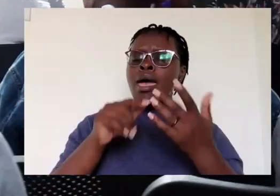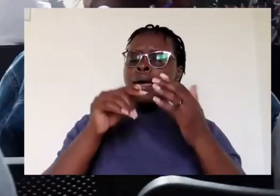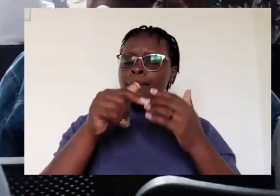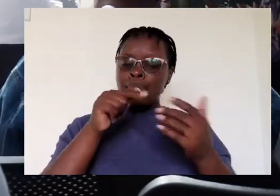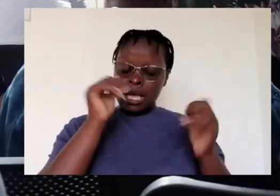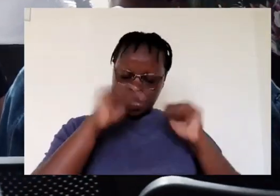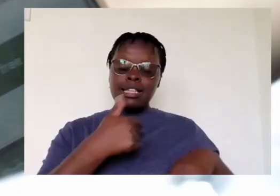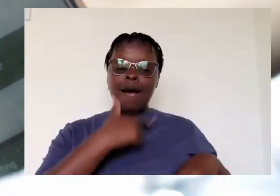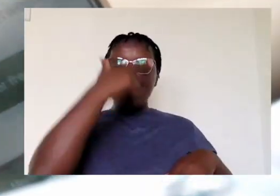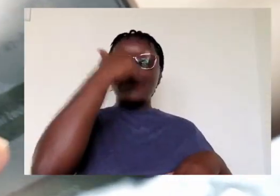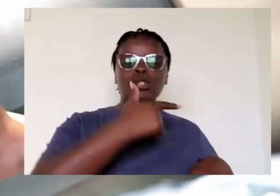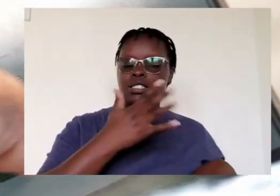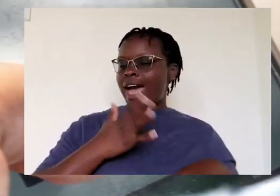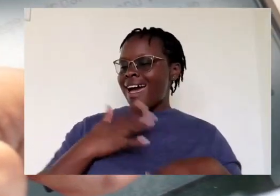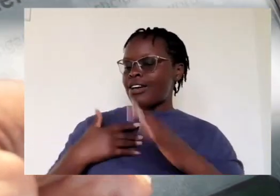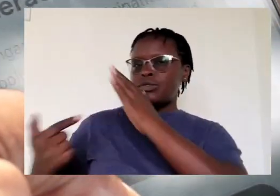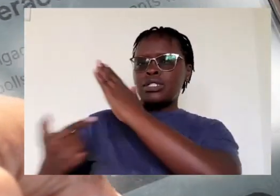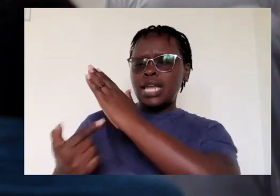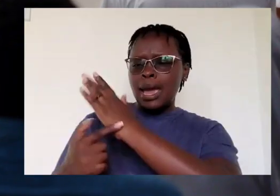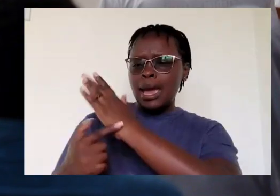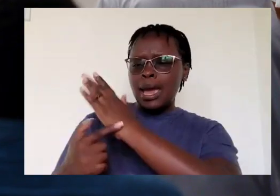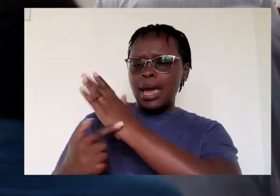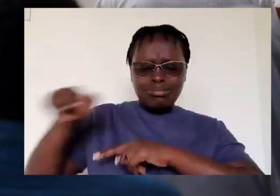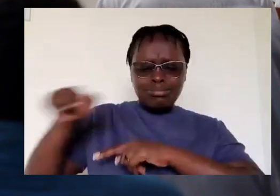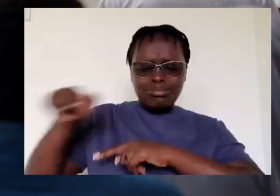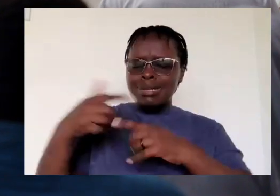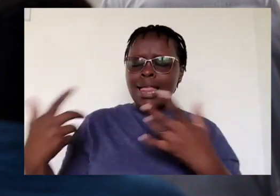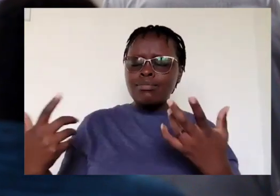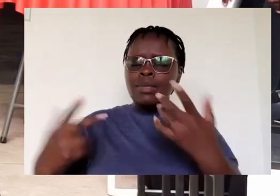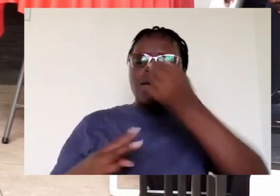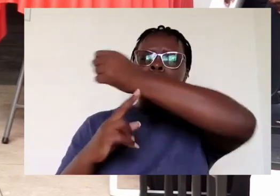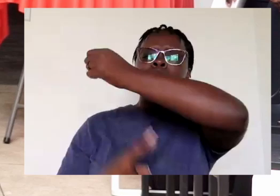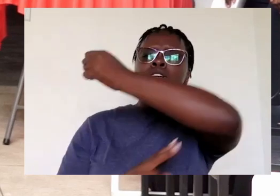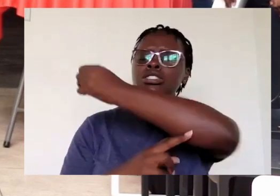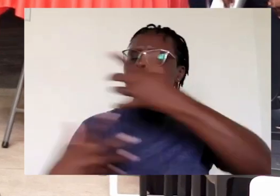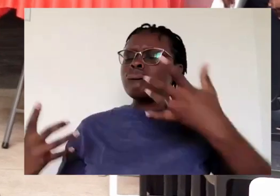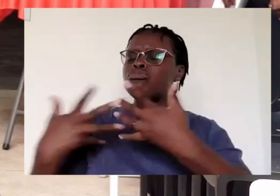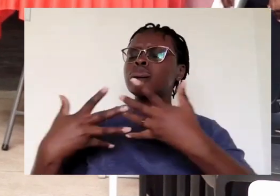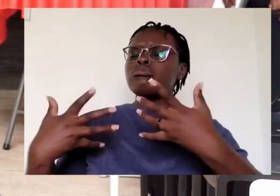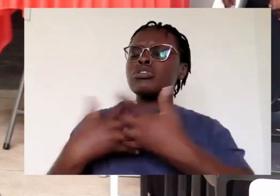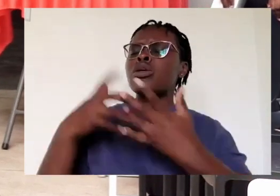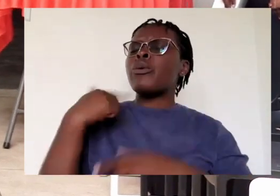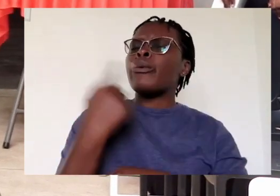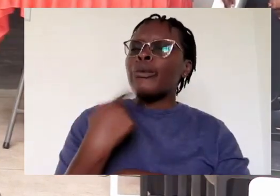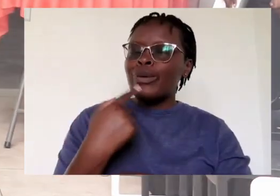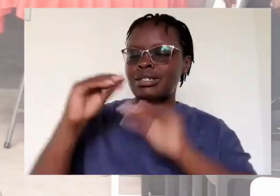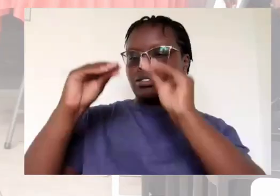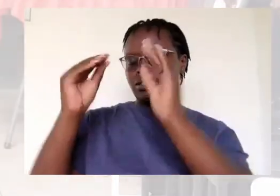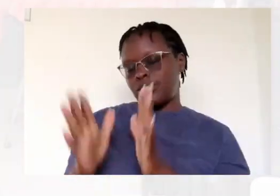are the bridge between policy, technology, and students, yet they often face the toughest challenges when integrating EdTech